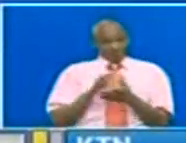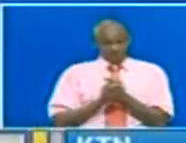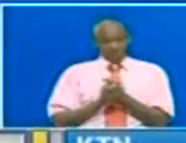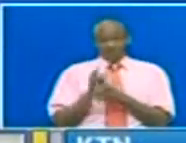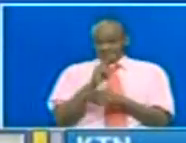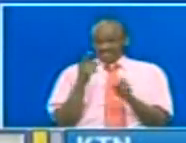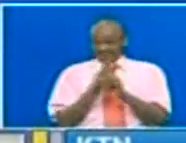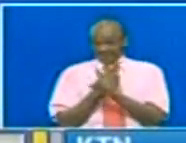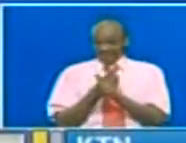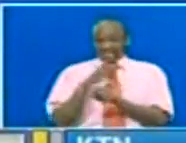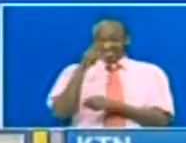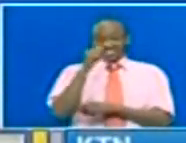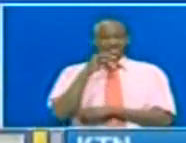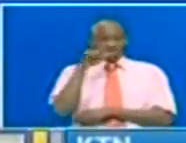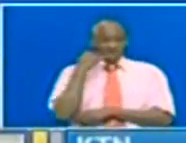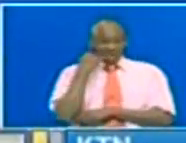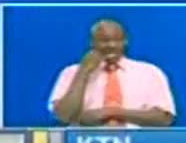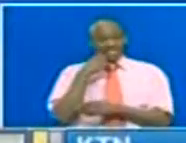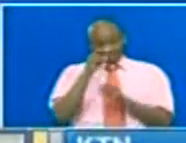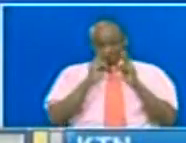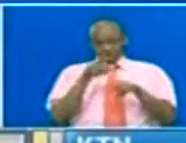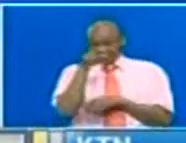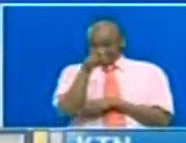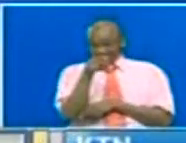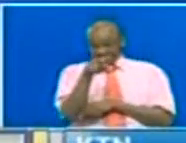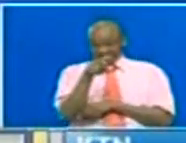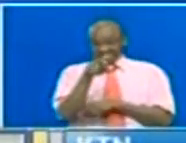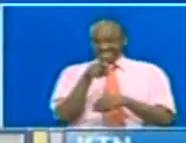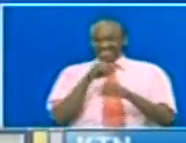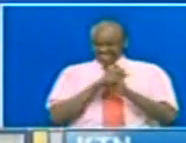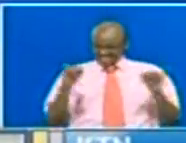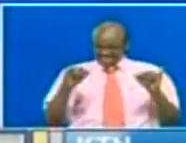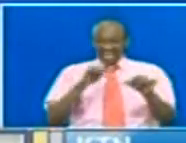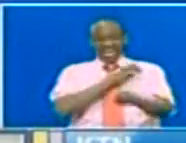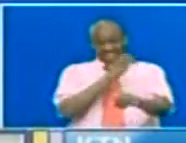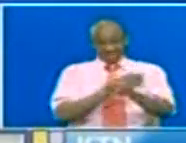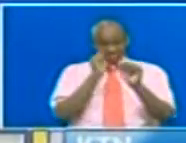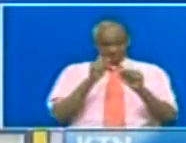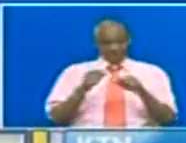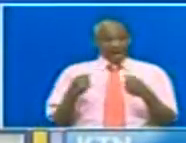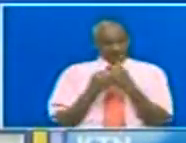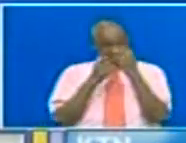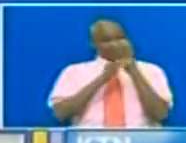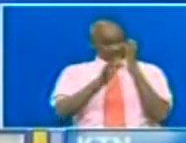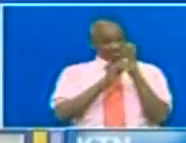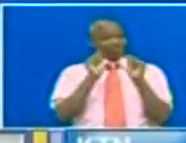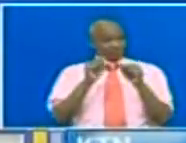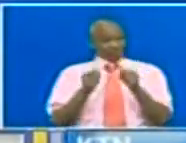uses. KTN's Joe Ageo reports on the outlook for this source of clean energy that is growing in popularity.